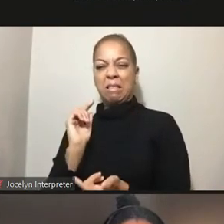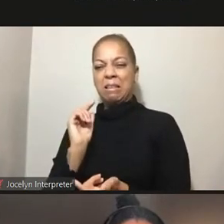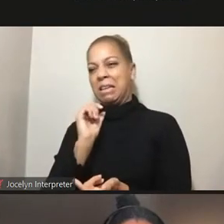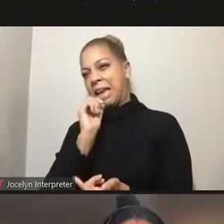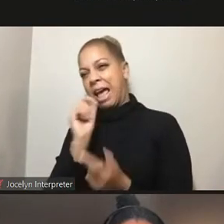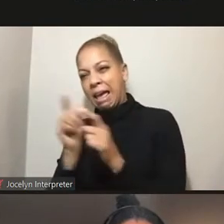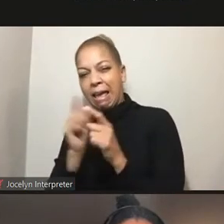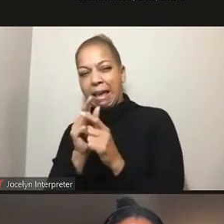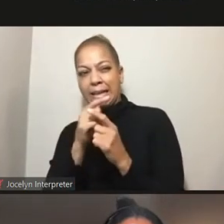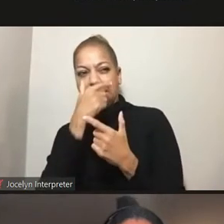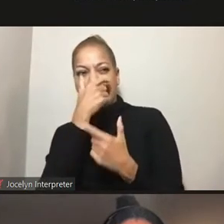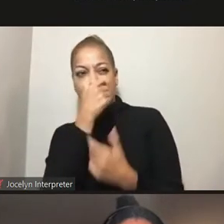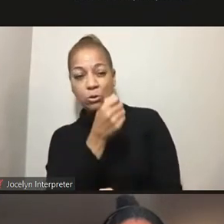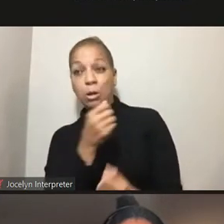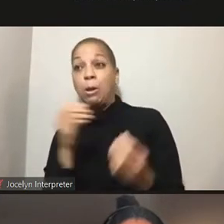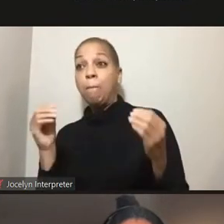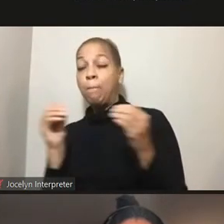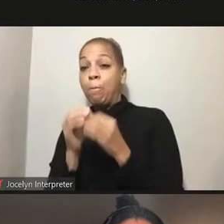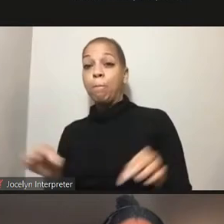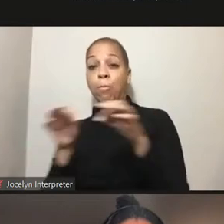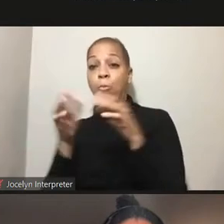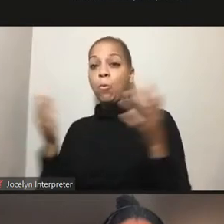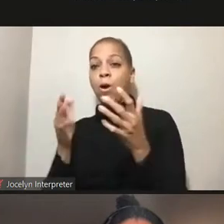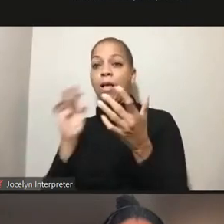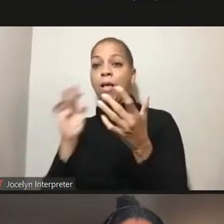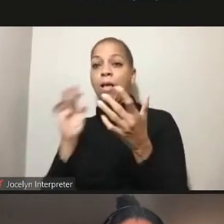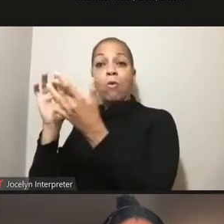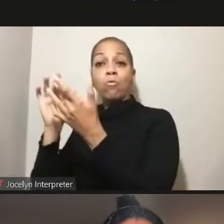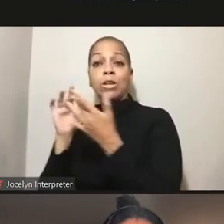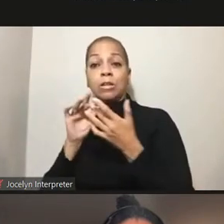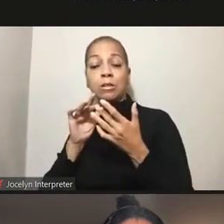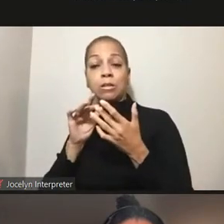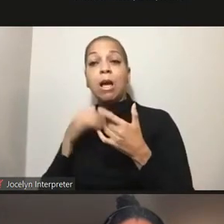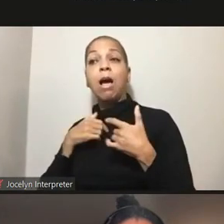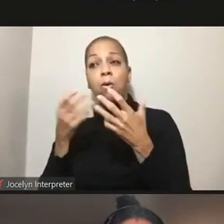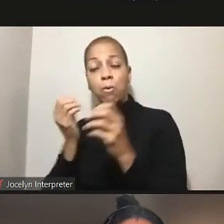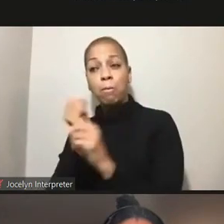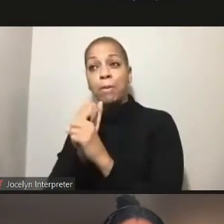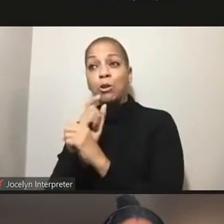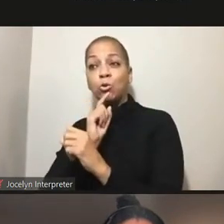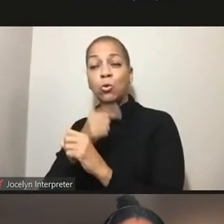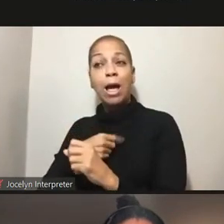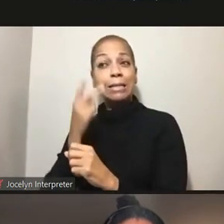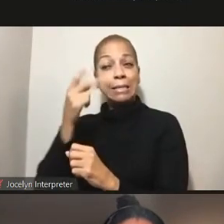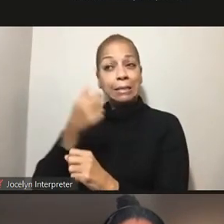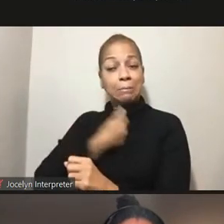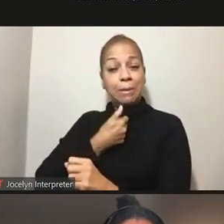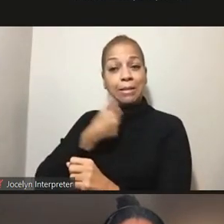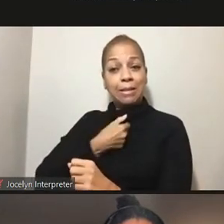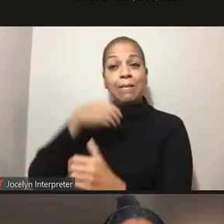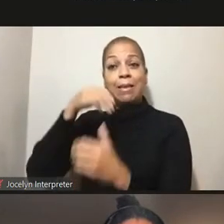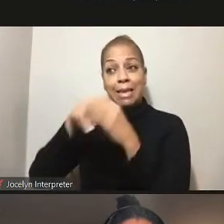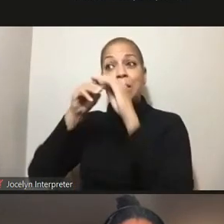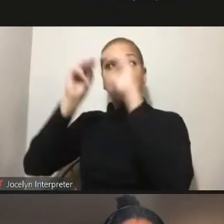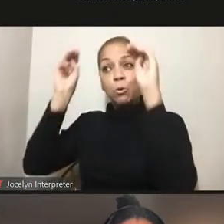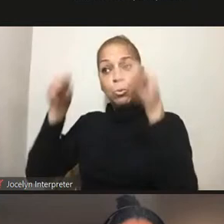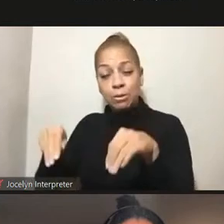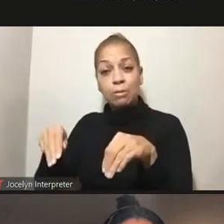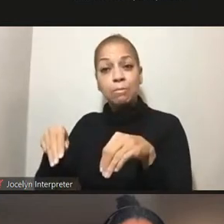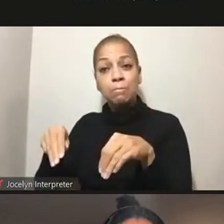the outreach. I'm going to make sure that I see myself in the museum.